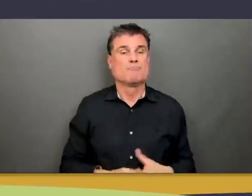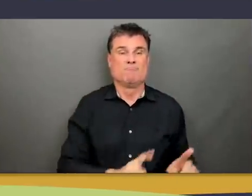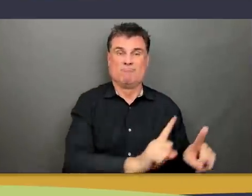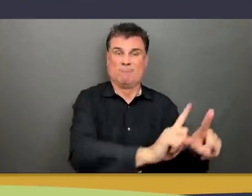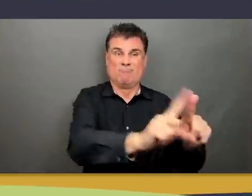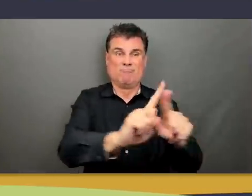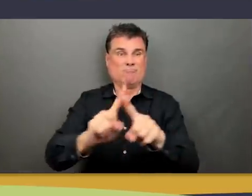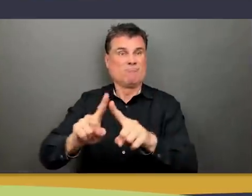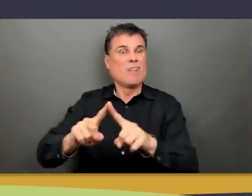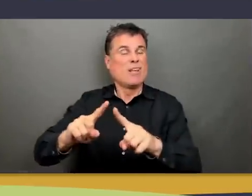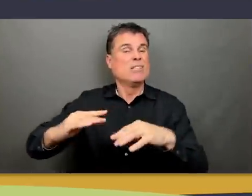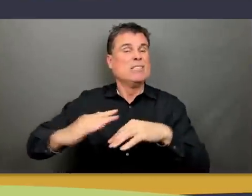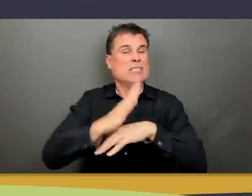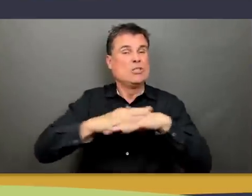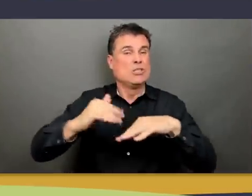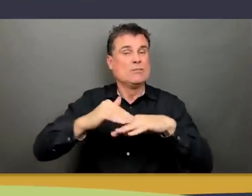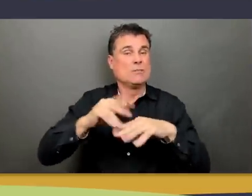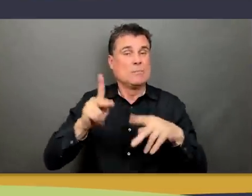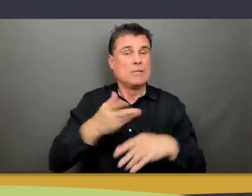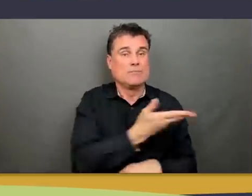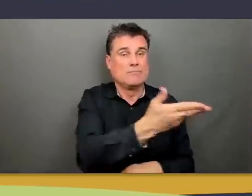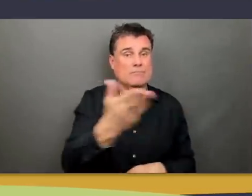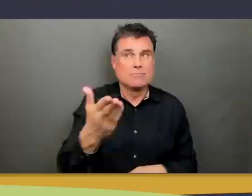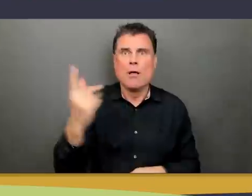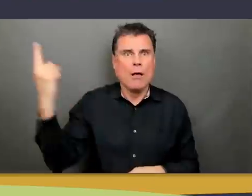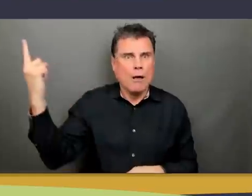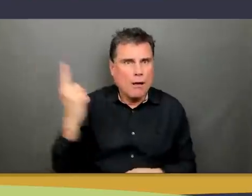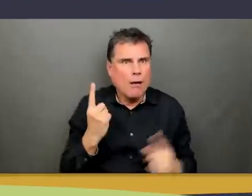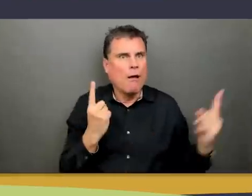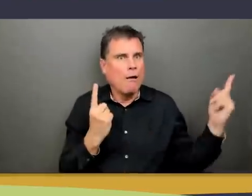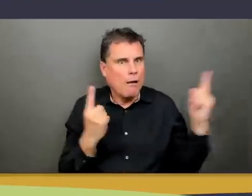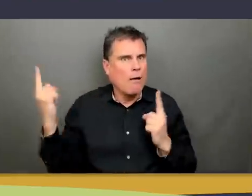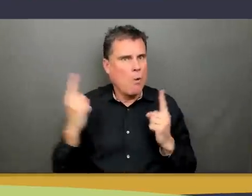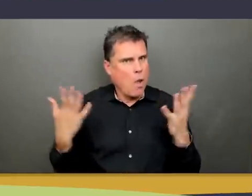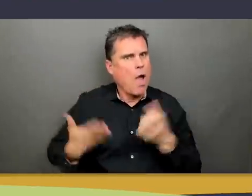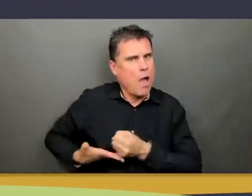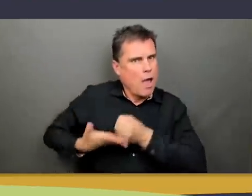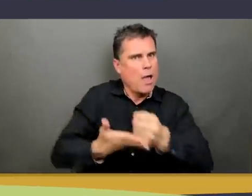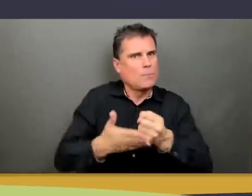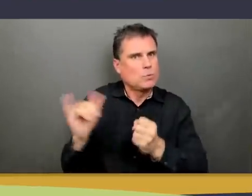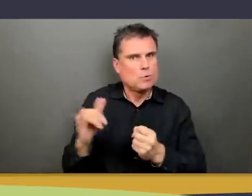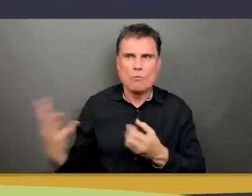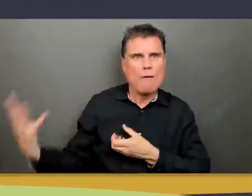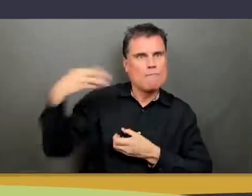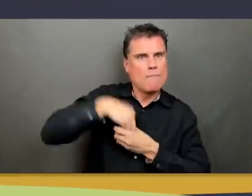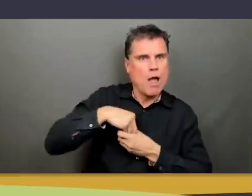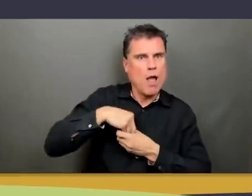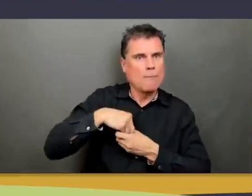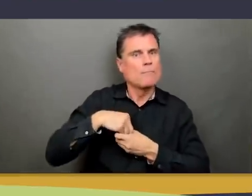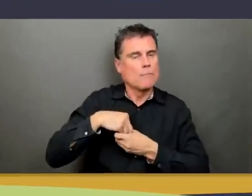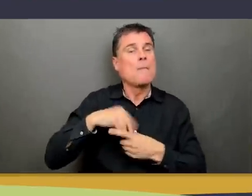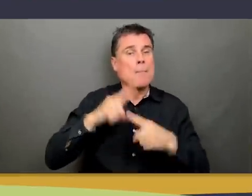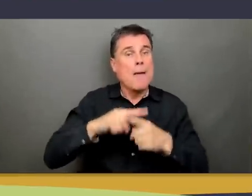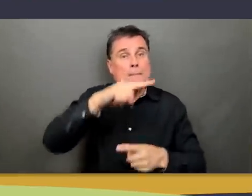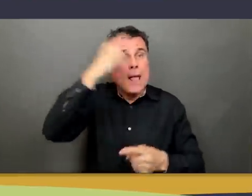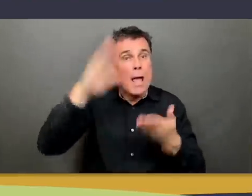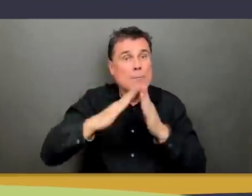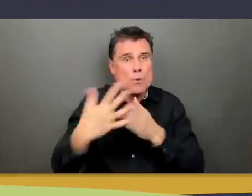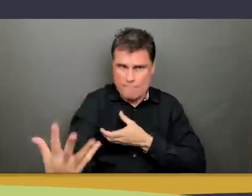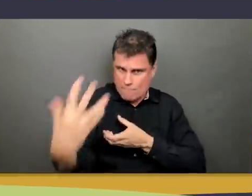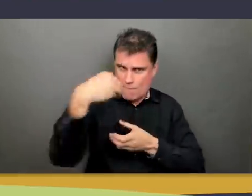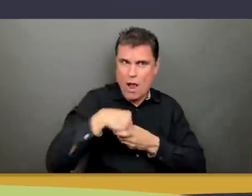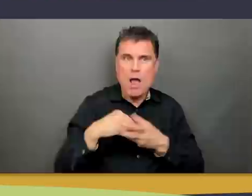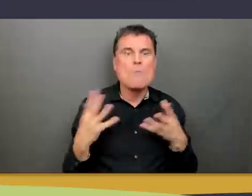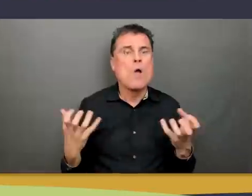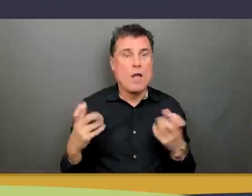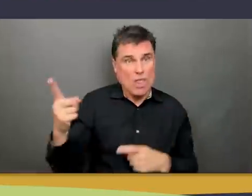came forward with food and said, let's work together on this. And this is what we did. And this is what we've continued to do. And